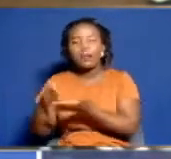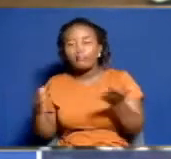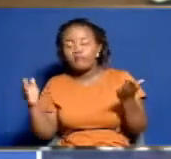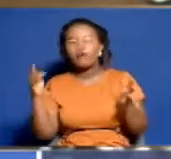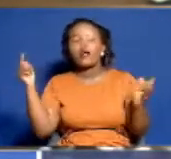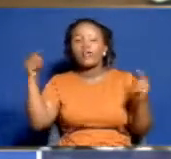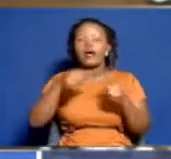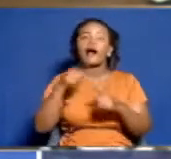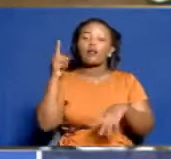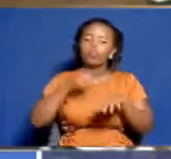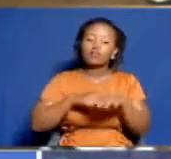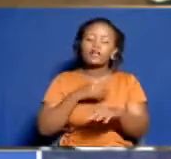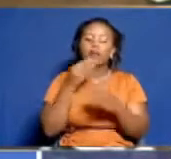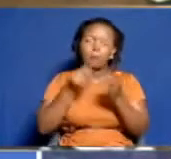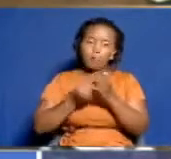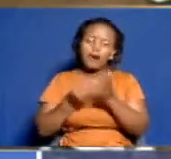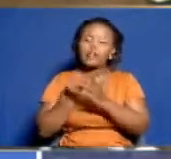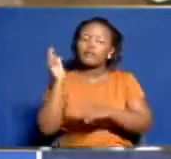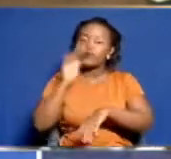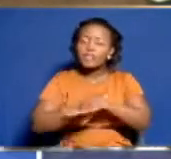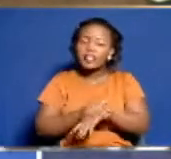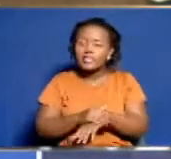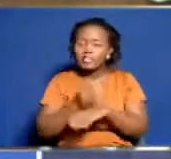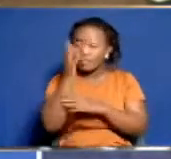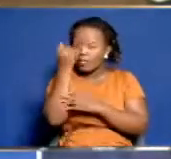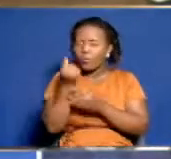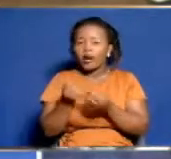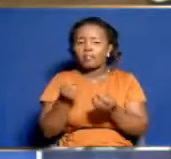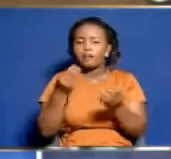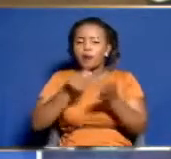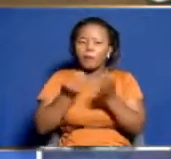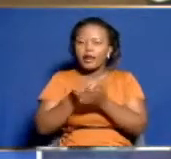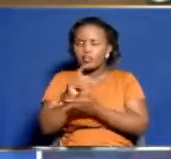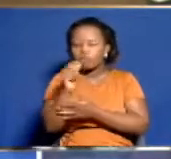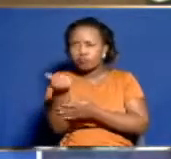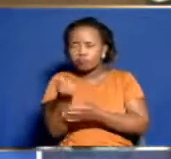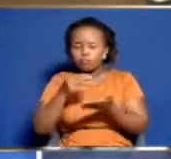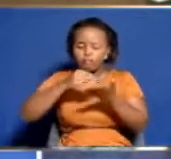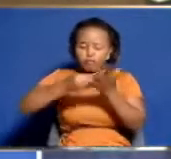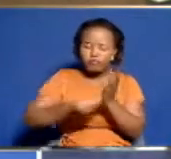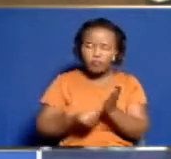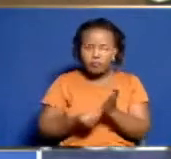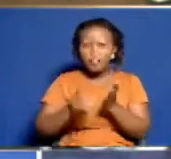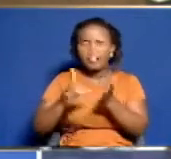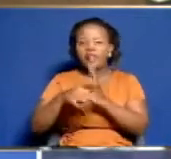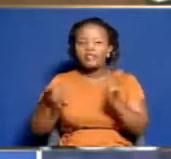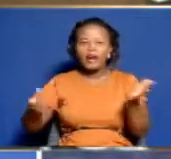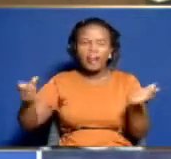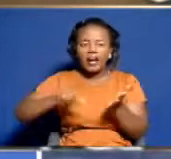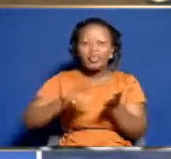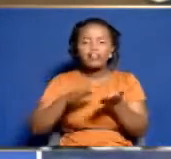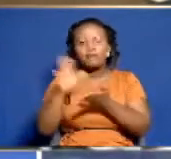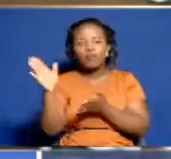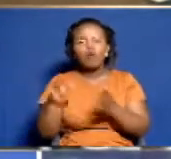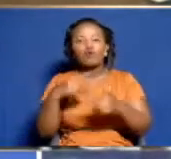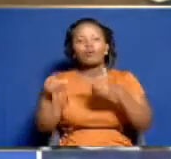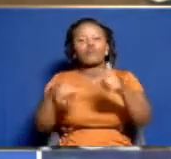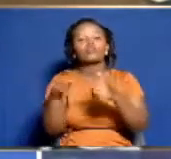mpaka siku ile itapatikana. Anapata basari kidogo, anaongeza kidogo, alafu kidogo kidogo